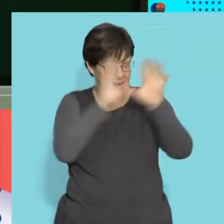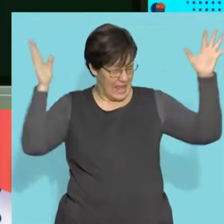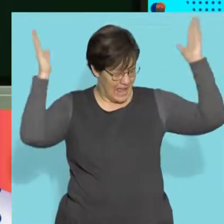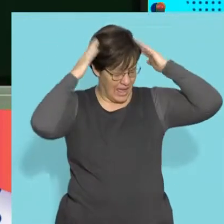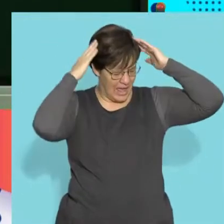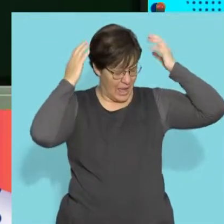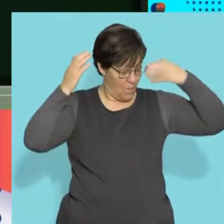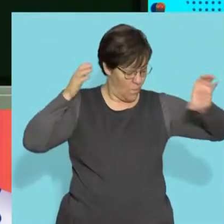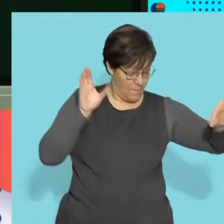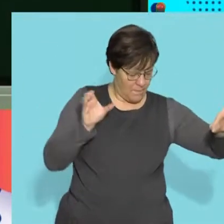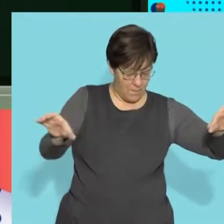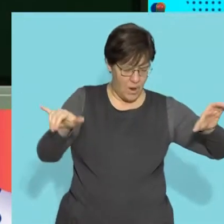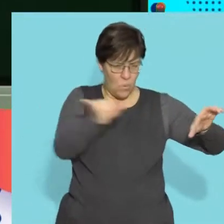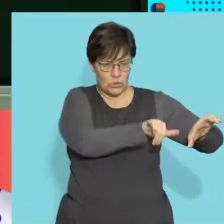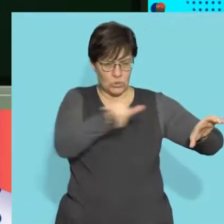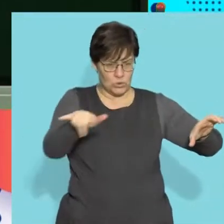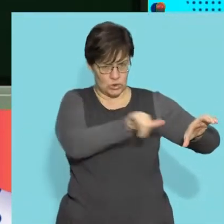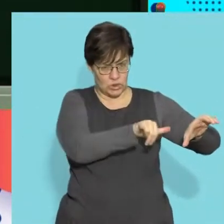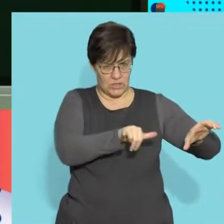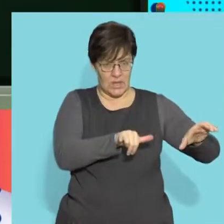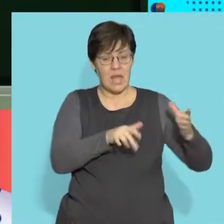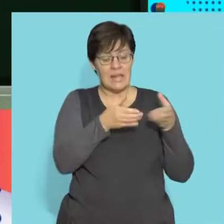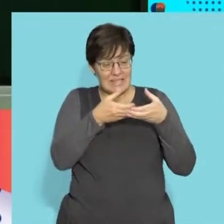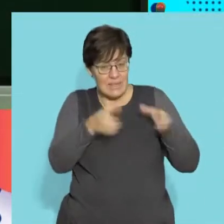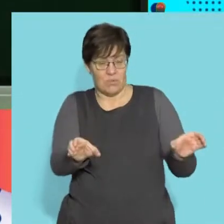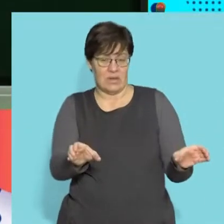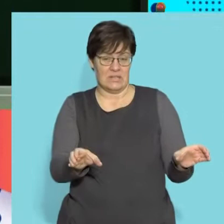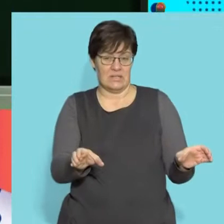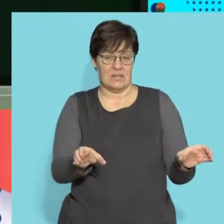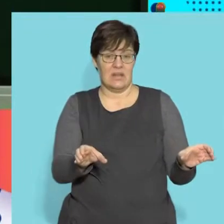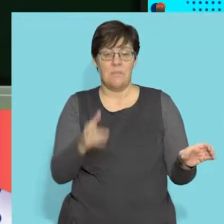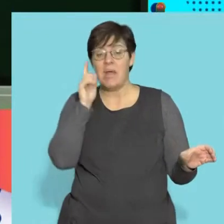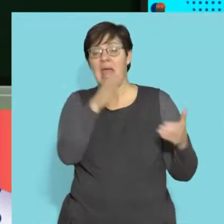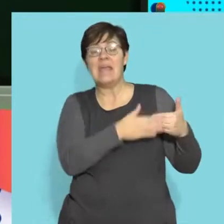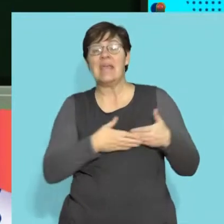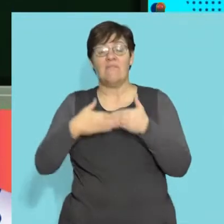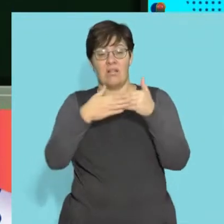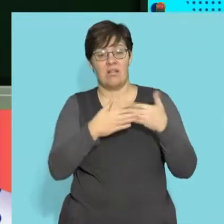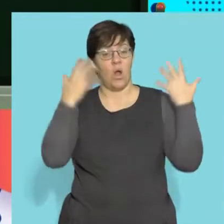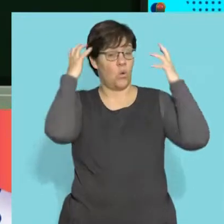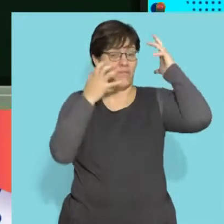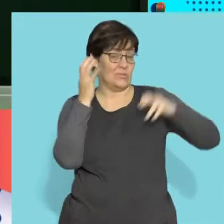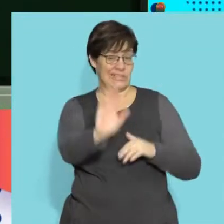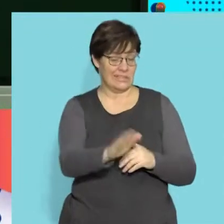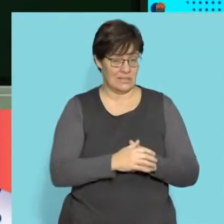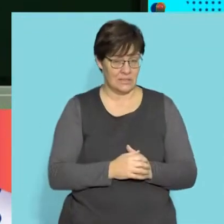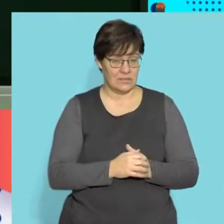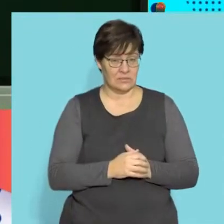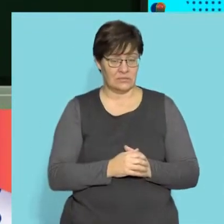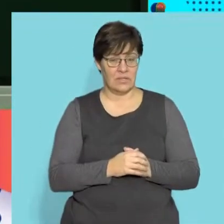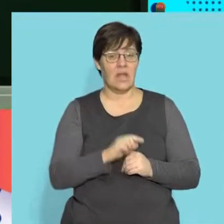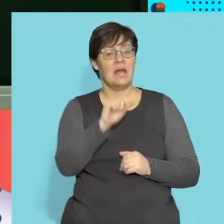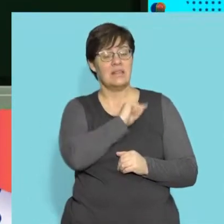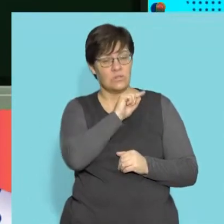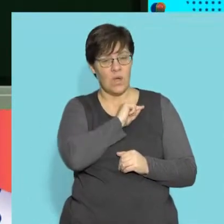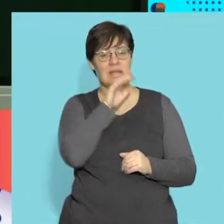things you've got to get clear in your mind, and you've got to make sure that you separate out and be very careful that you don't get